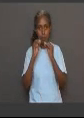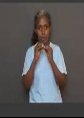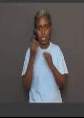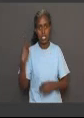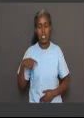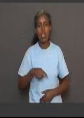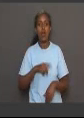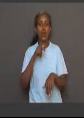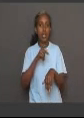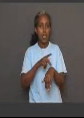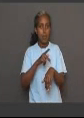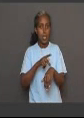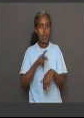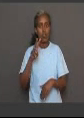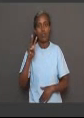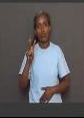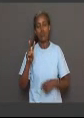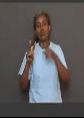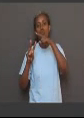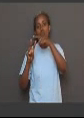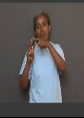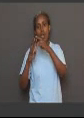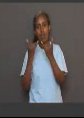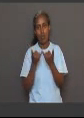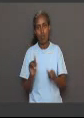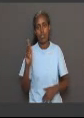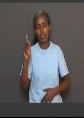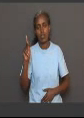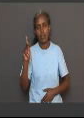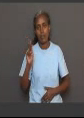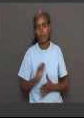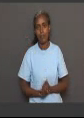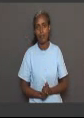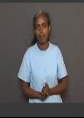our period of 2 pi over k.